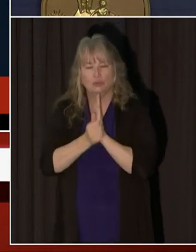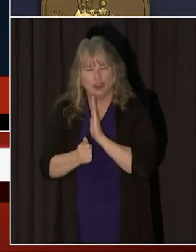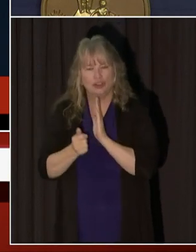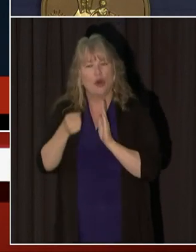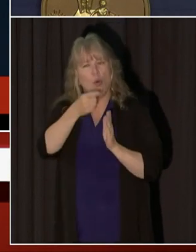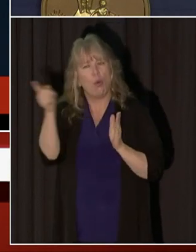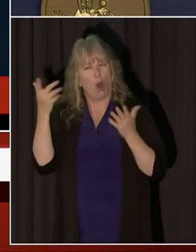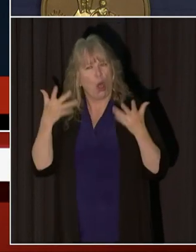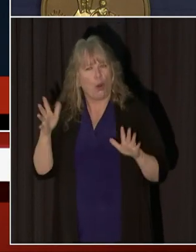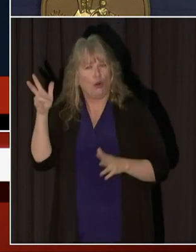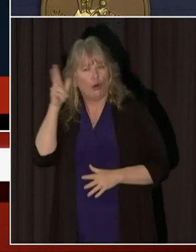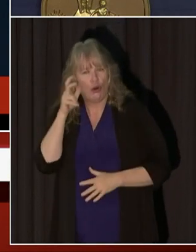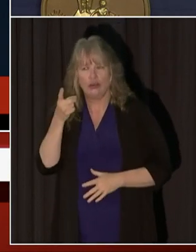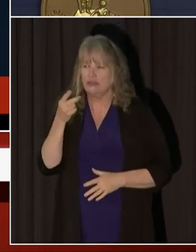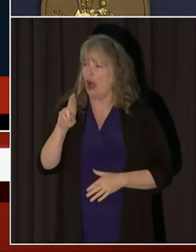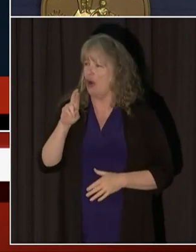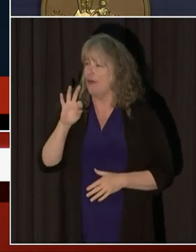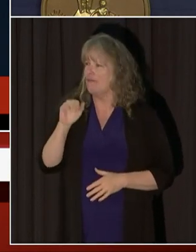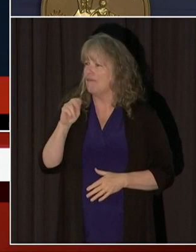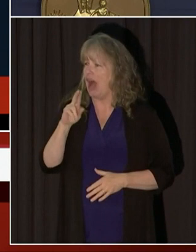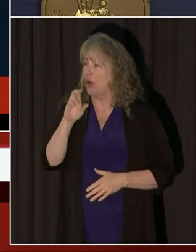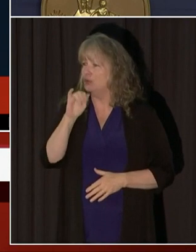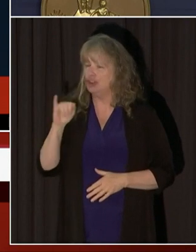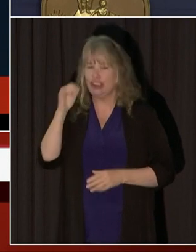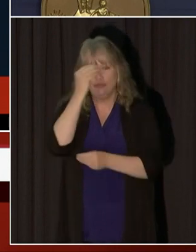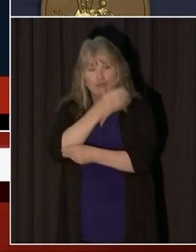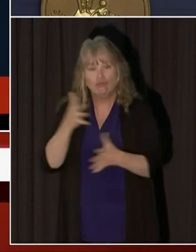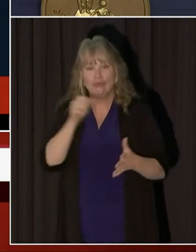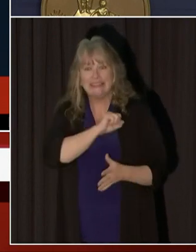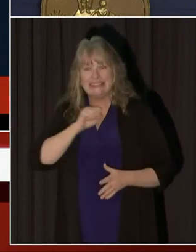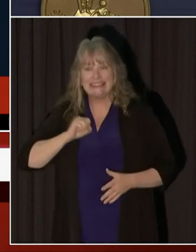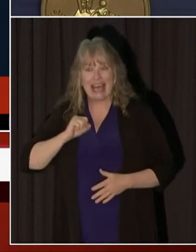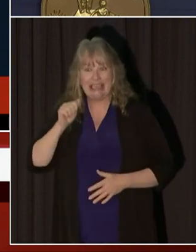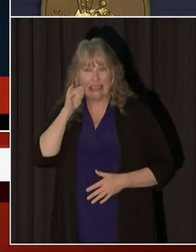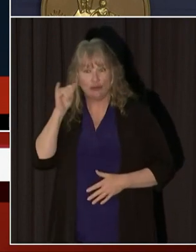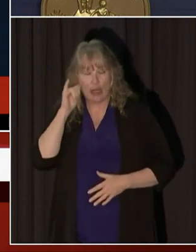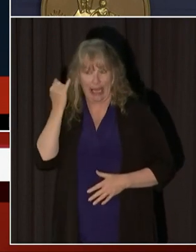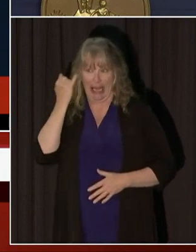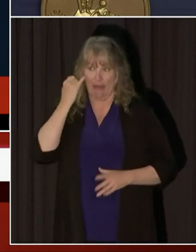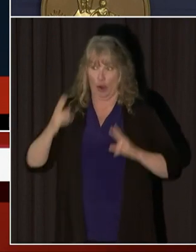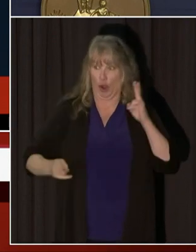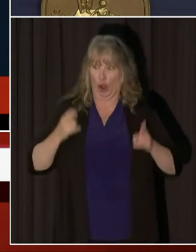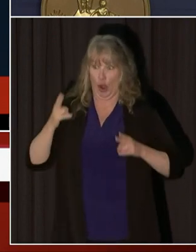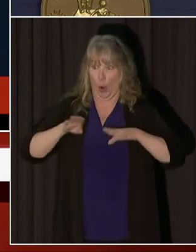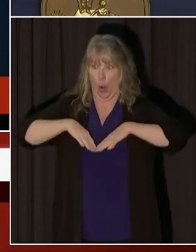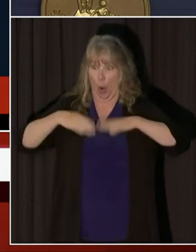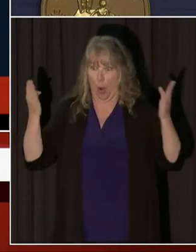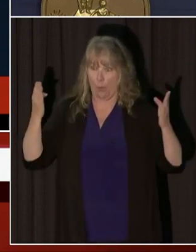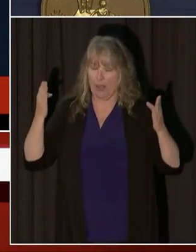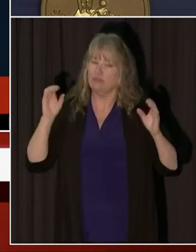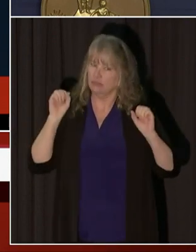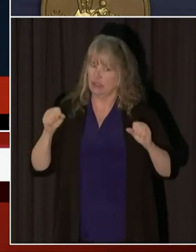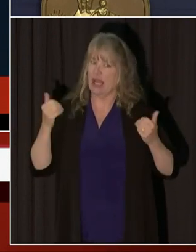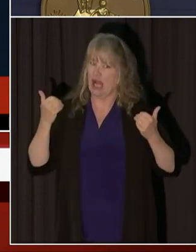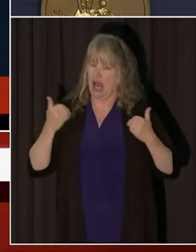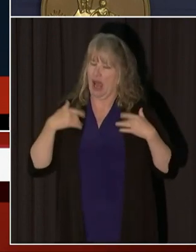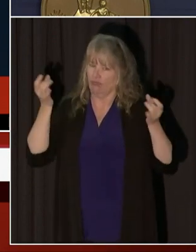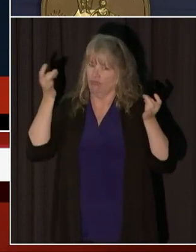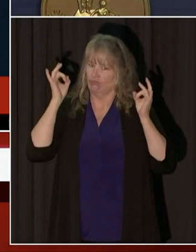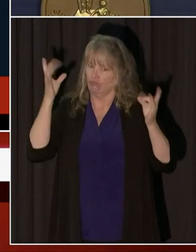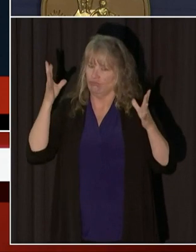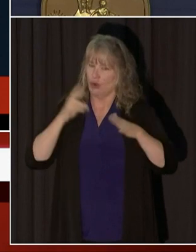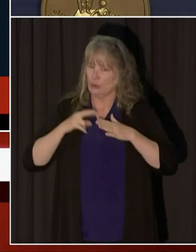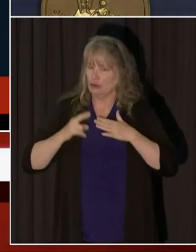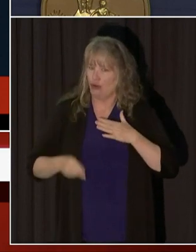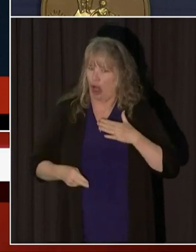Senate committee yesterday that rushing to reopen could have tragic results, and we've said this many times before. We are eager to